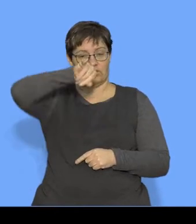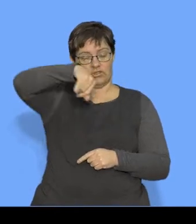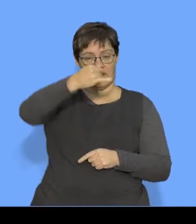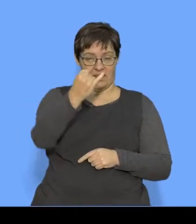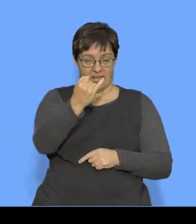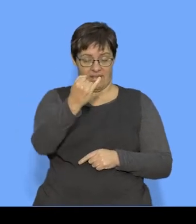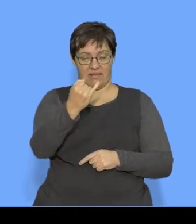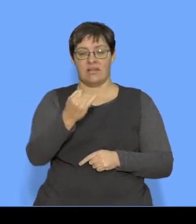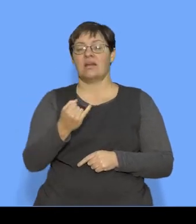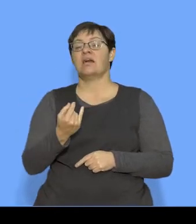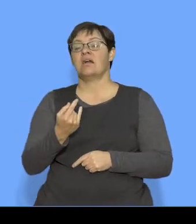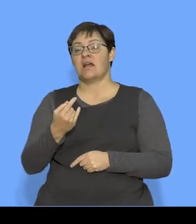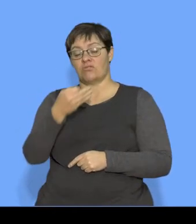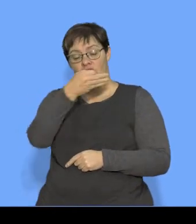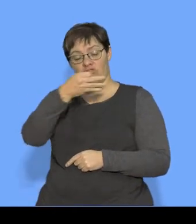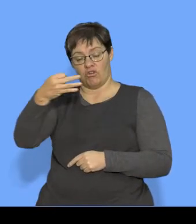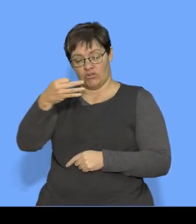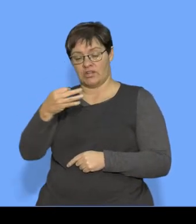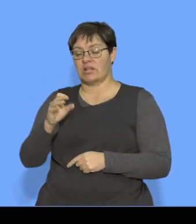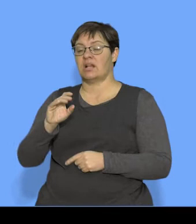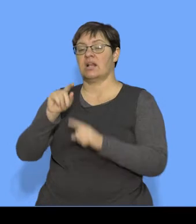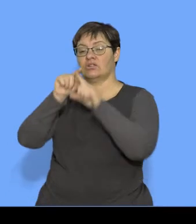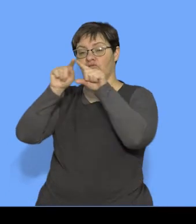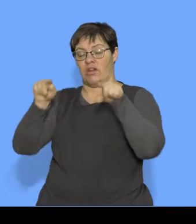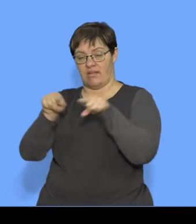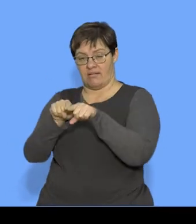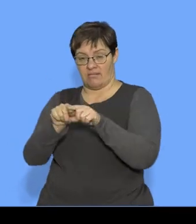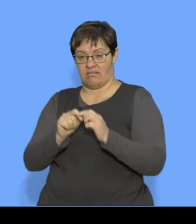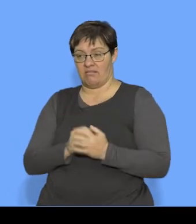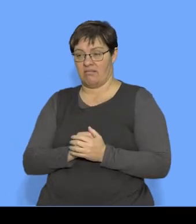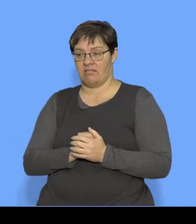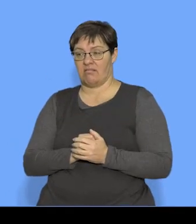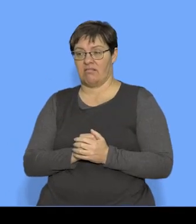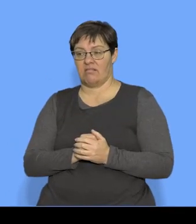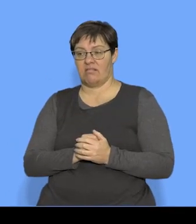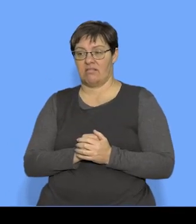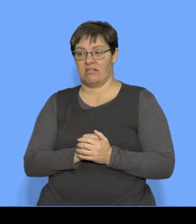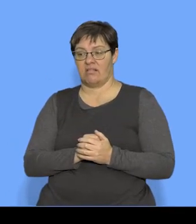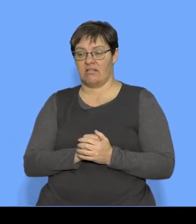FGJ is congruent to triangle.